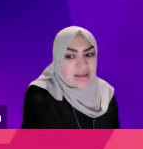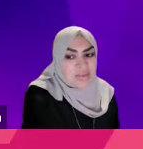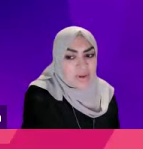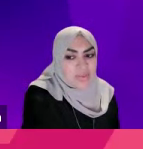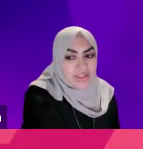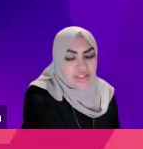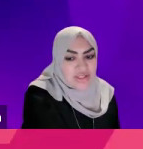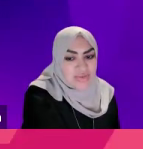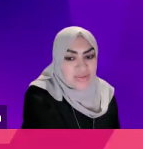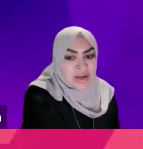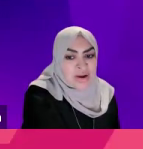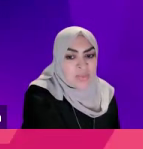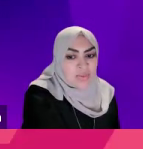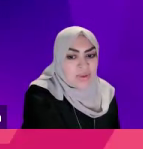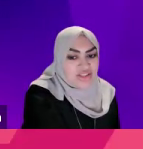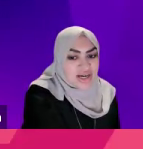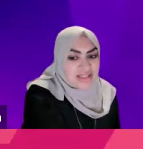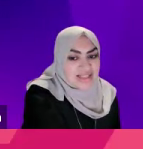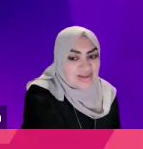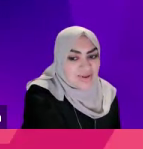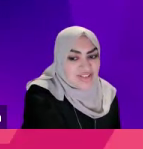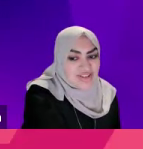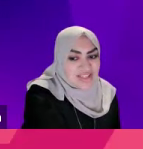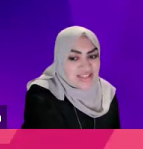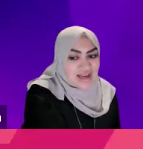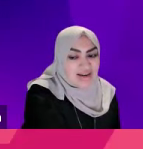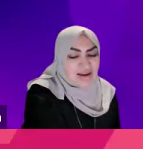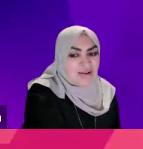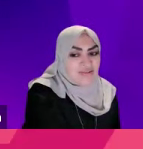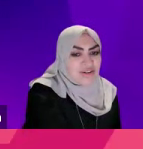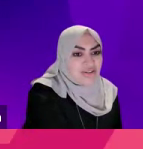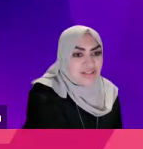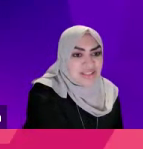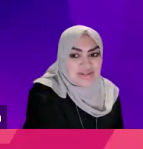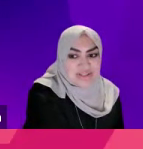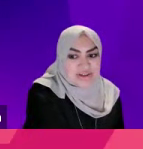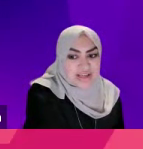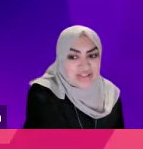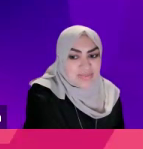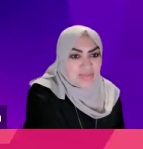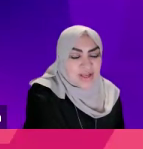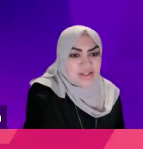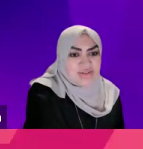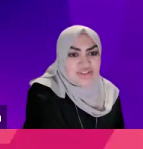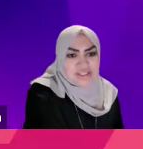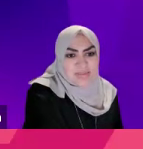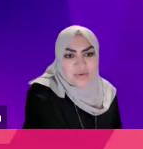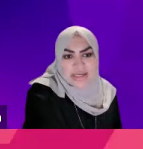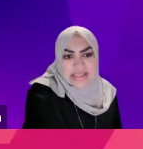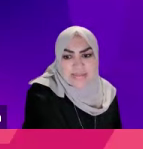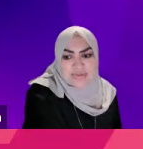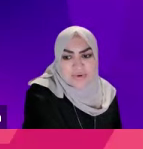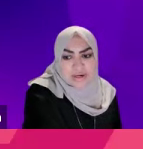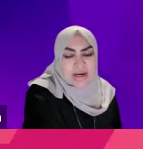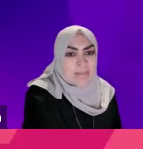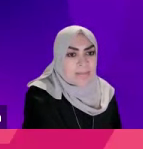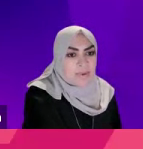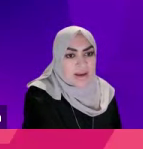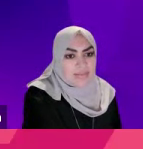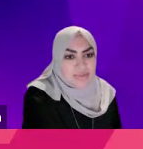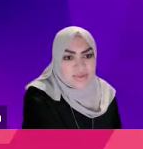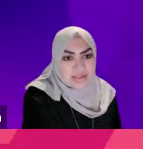slide like the one we just used, where we can drag tens and ones onto the slide for our students to use in our classroom? So just some quick tips